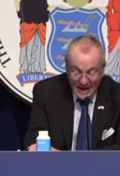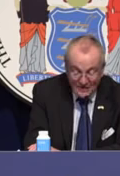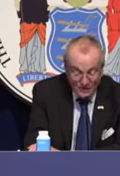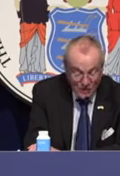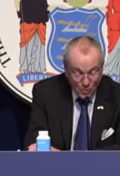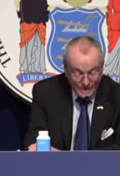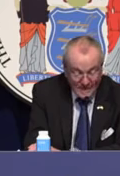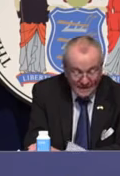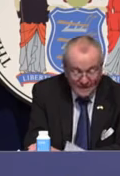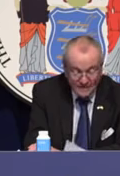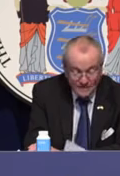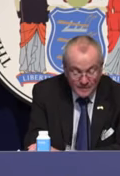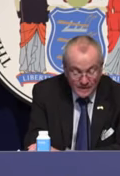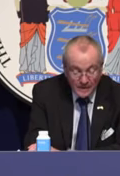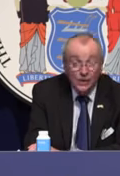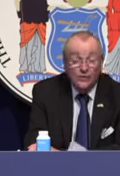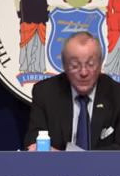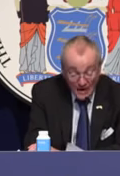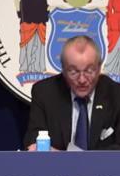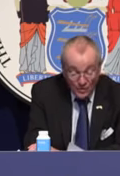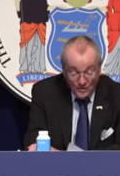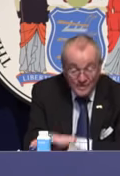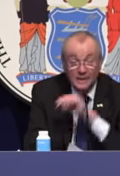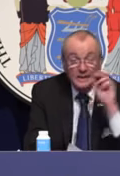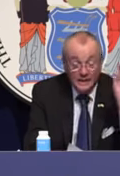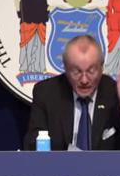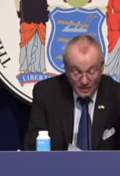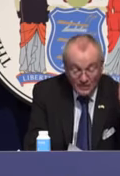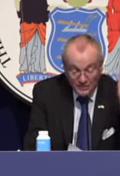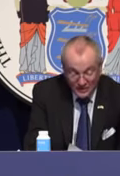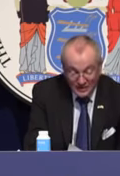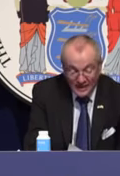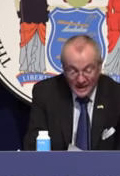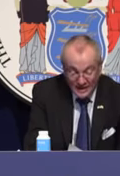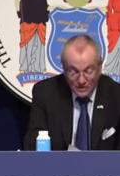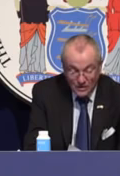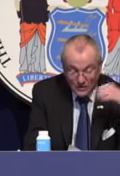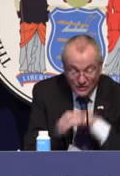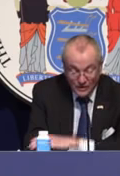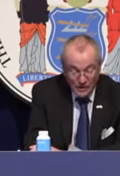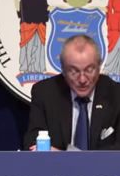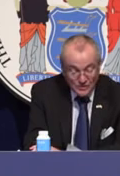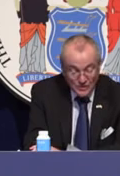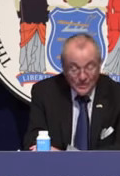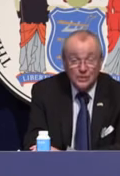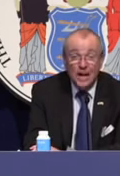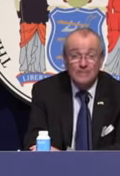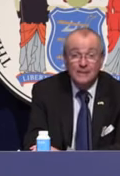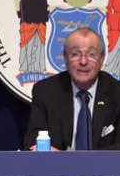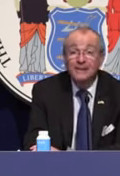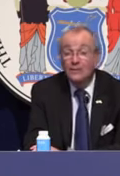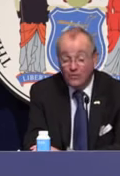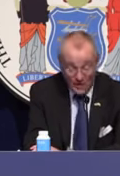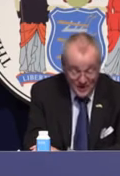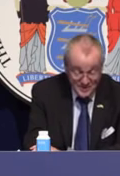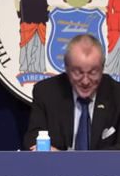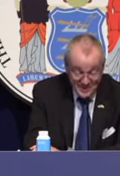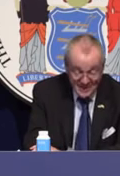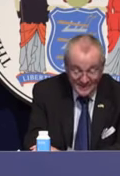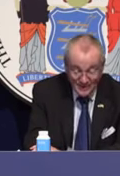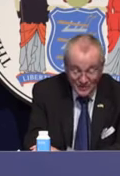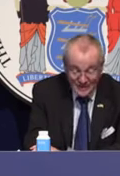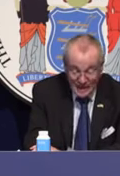homes after their workday ended. So they formed Help Frontline Heroes, which is doing the shopping for